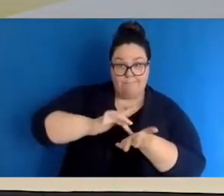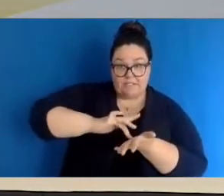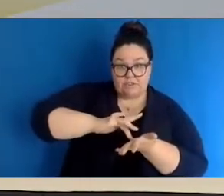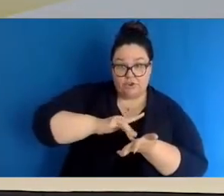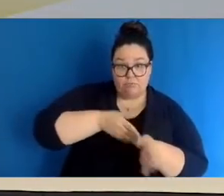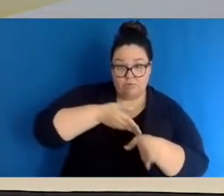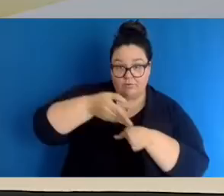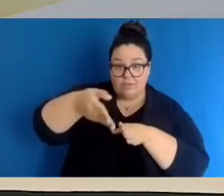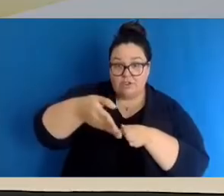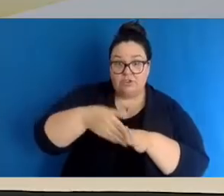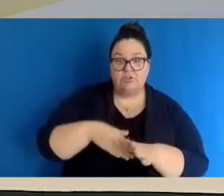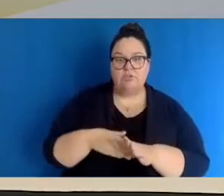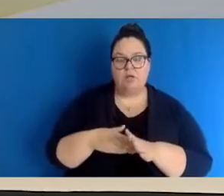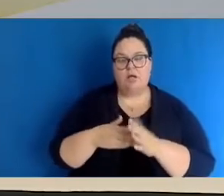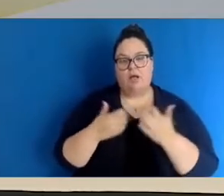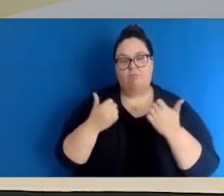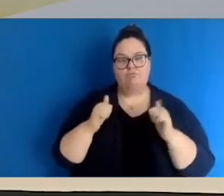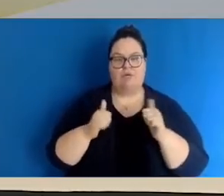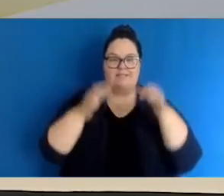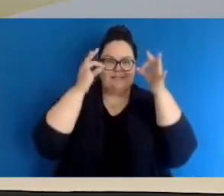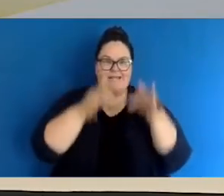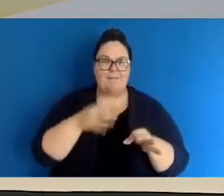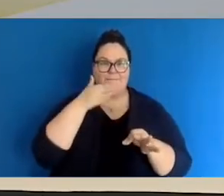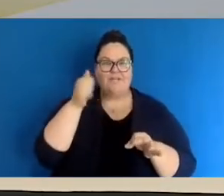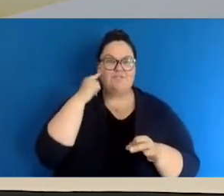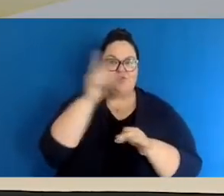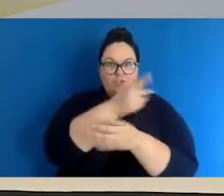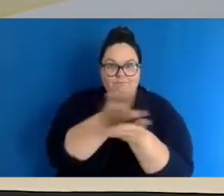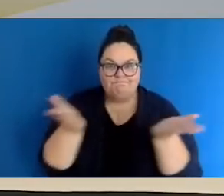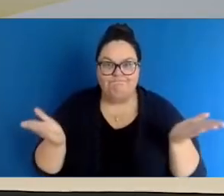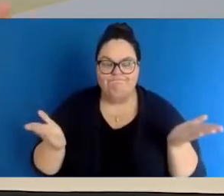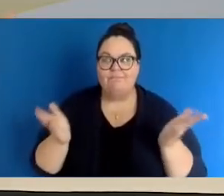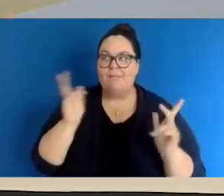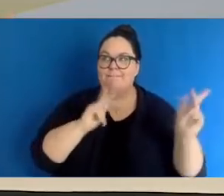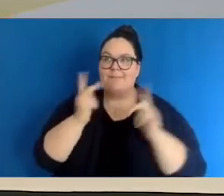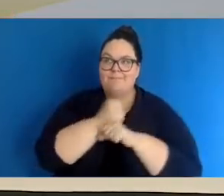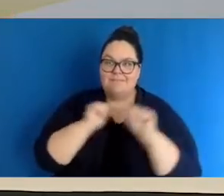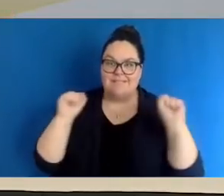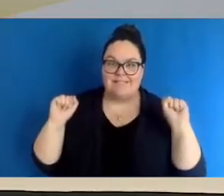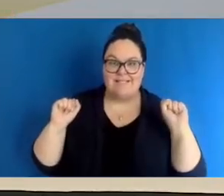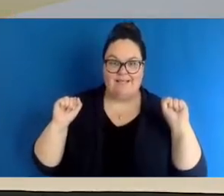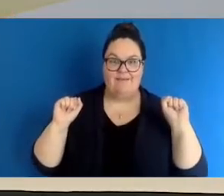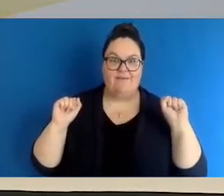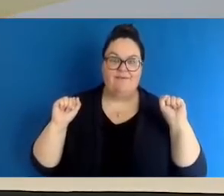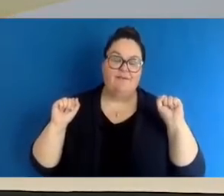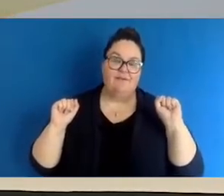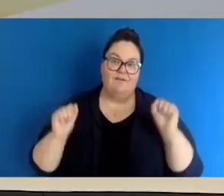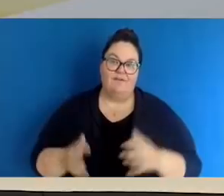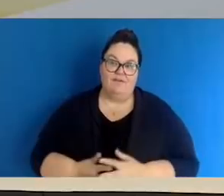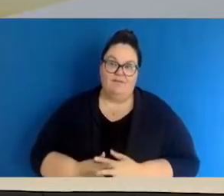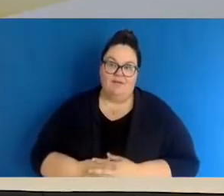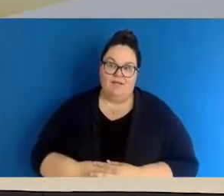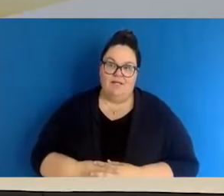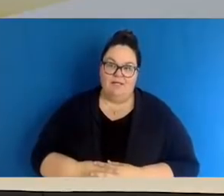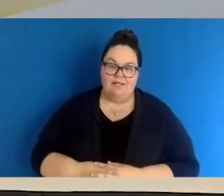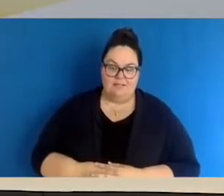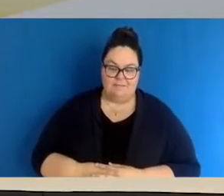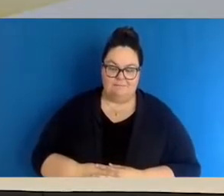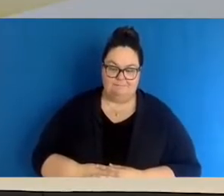you're trying to make the best decisions we can for the health of the population in this